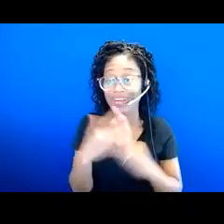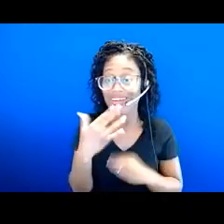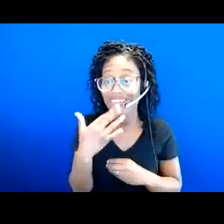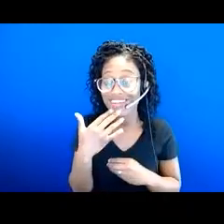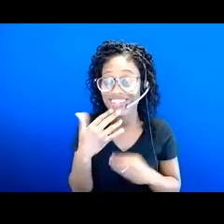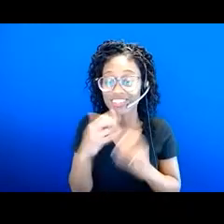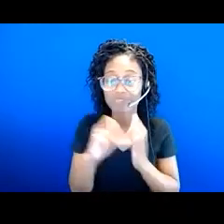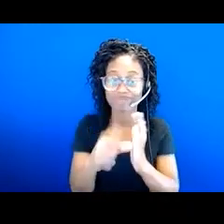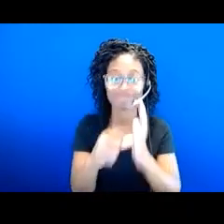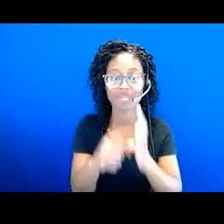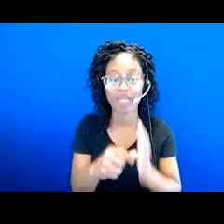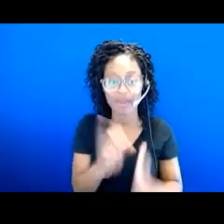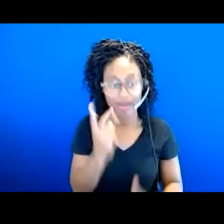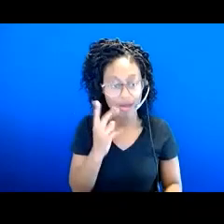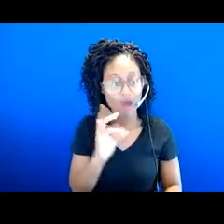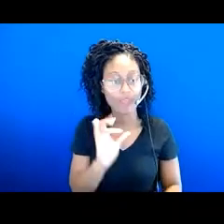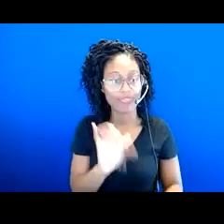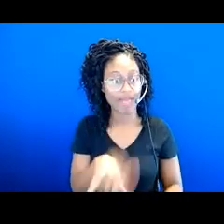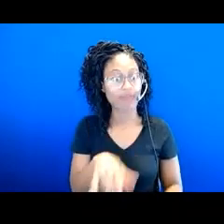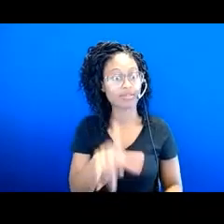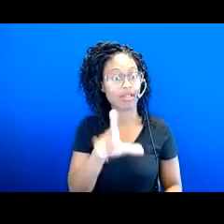an external link there.